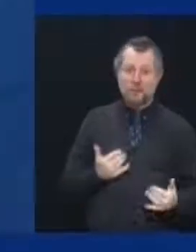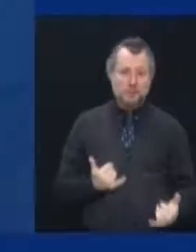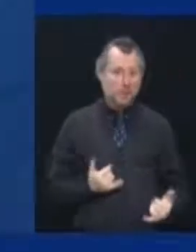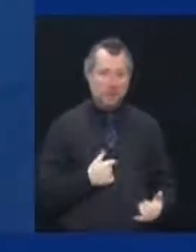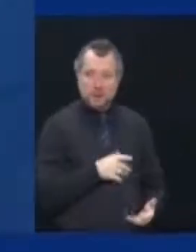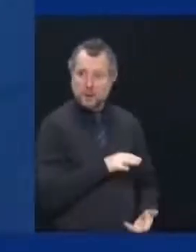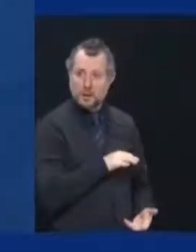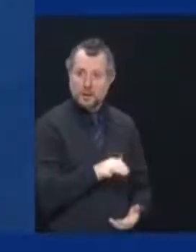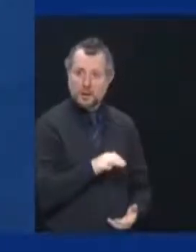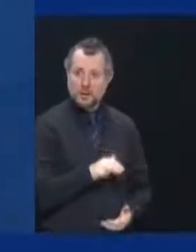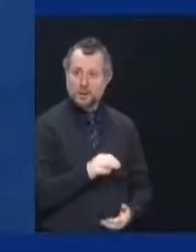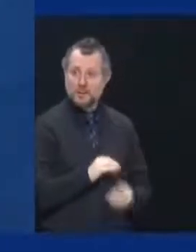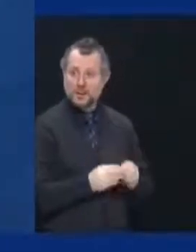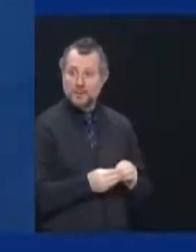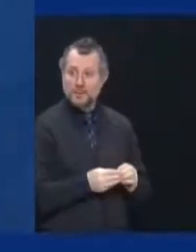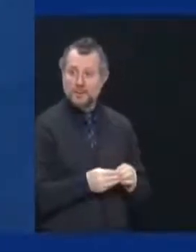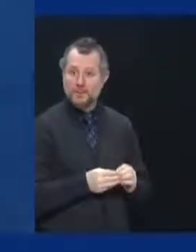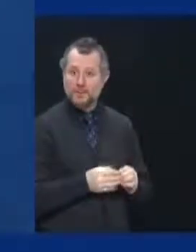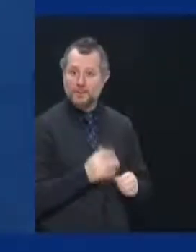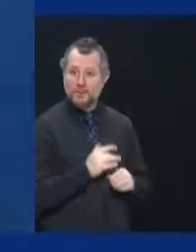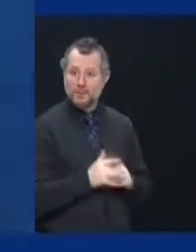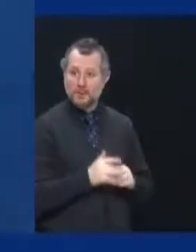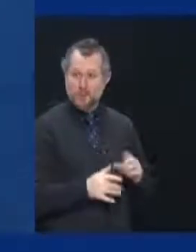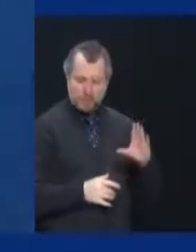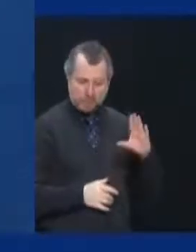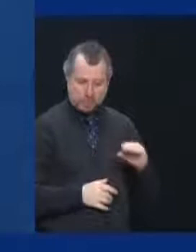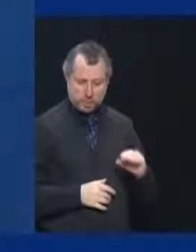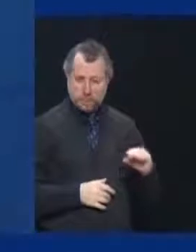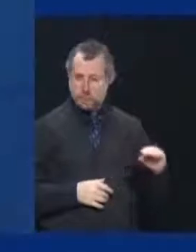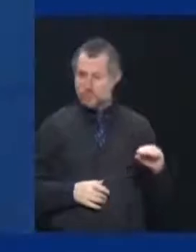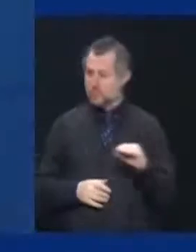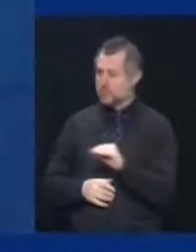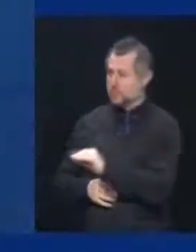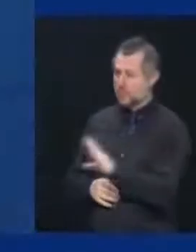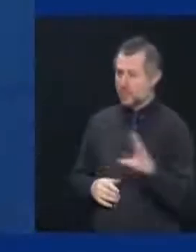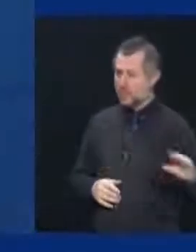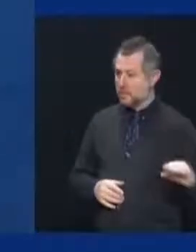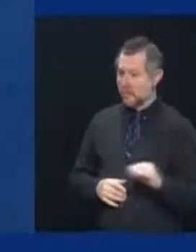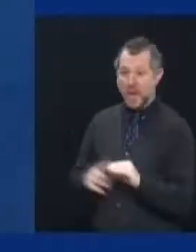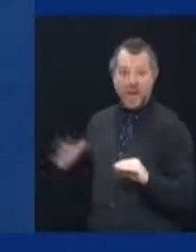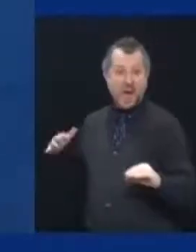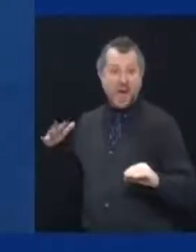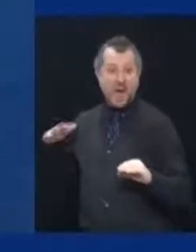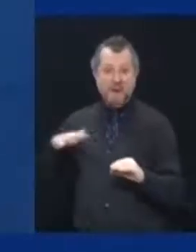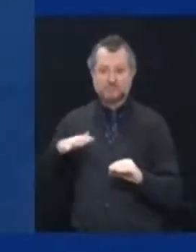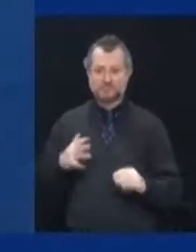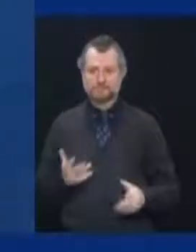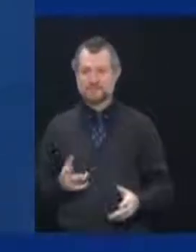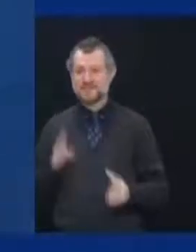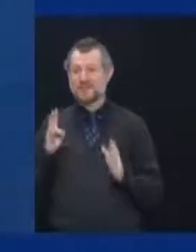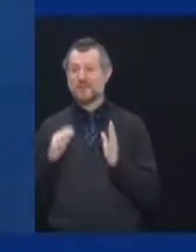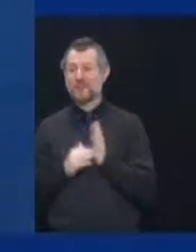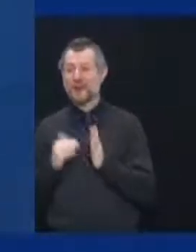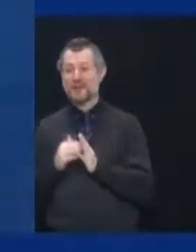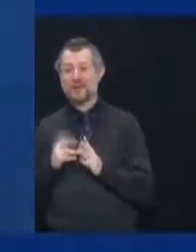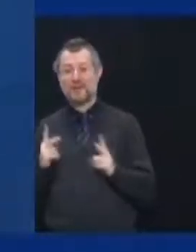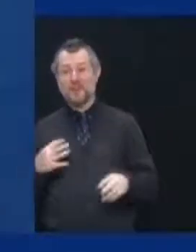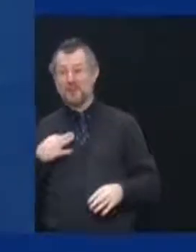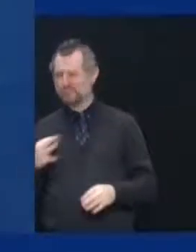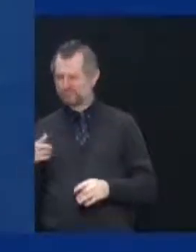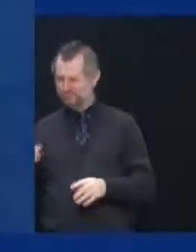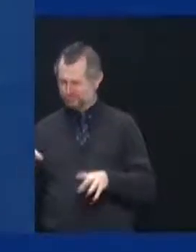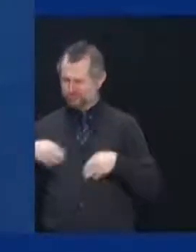the bottom, 7 million people for 250,000 doses per week,